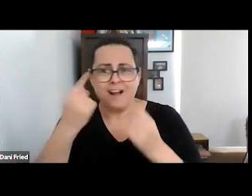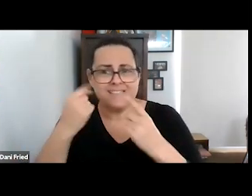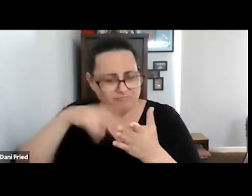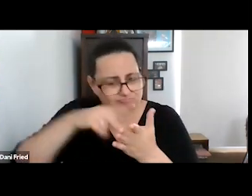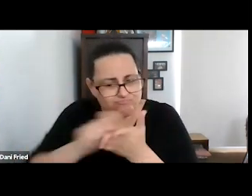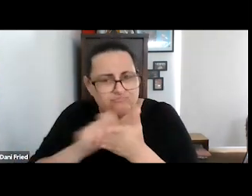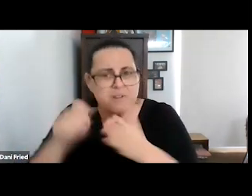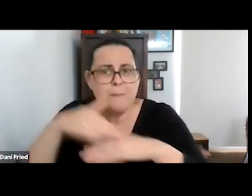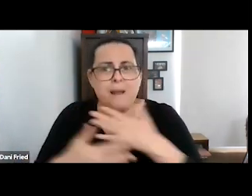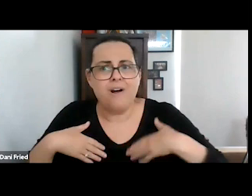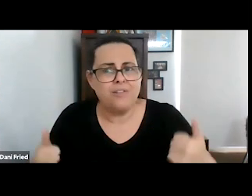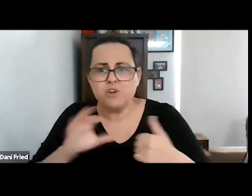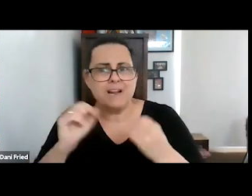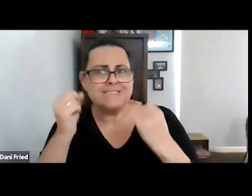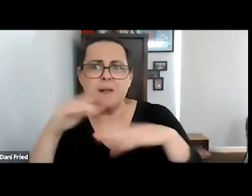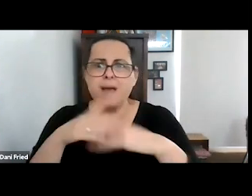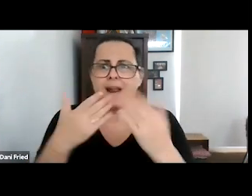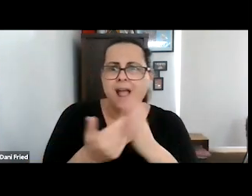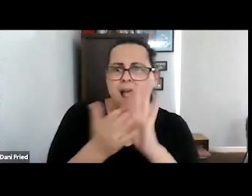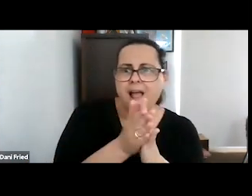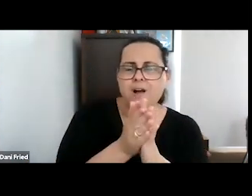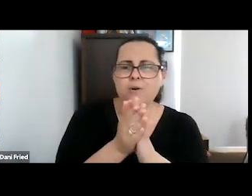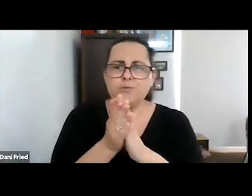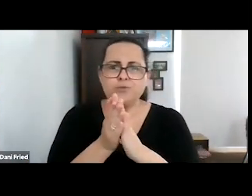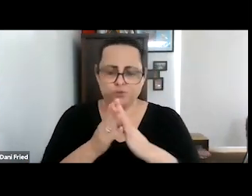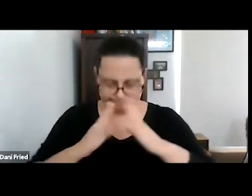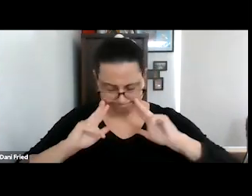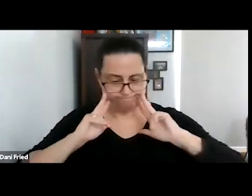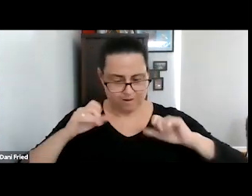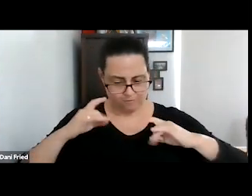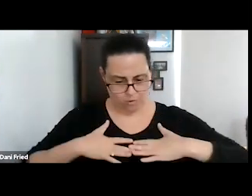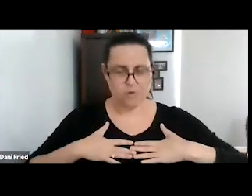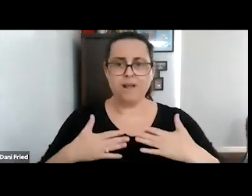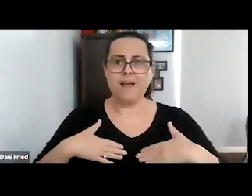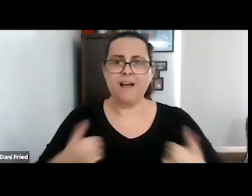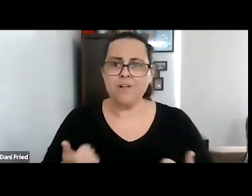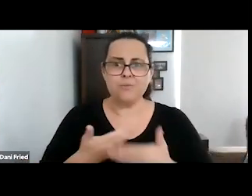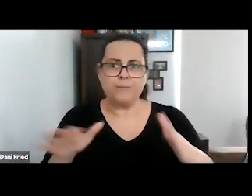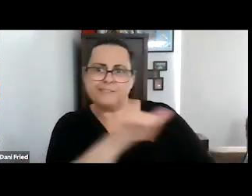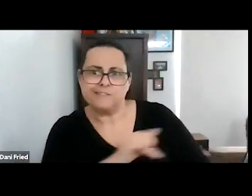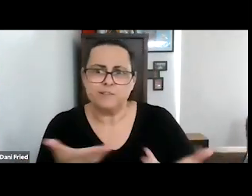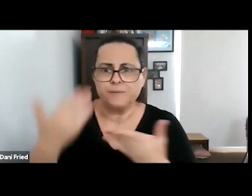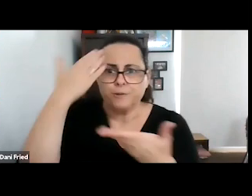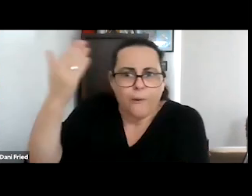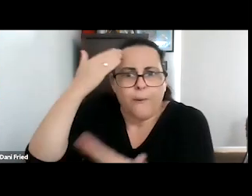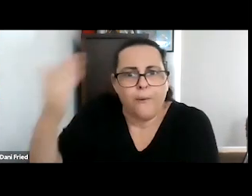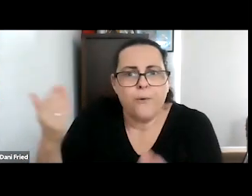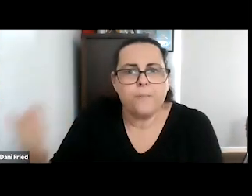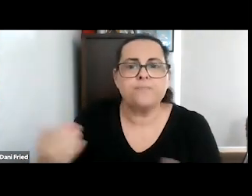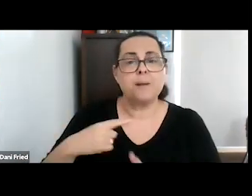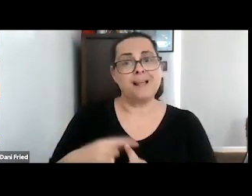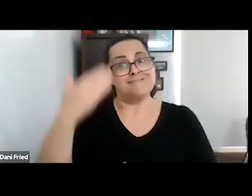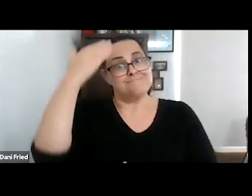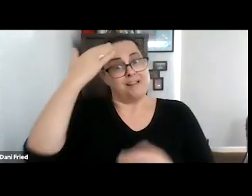is about knowing how to address their own health and get the services they need. And the